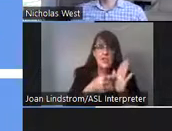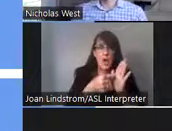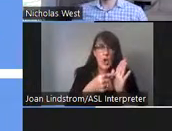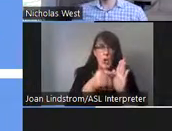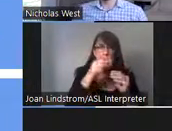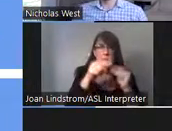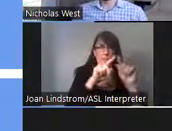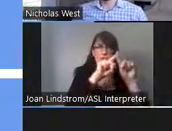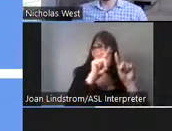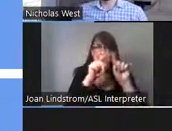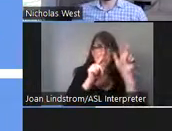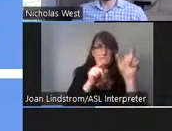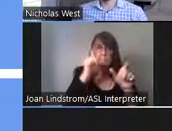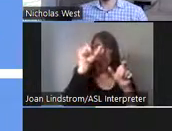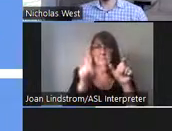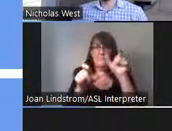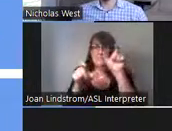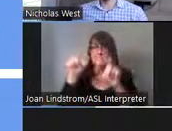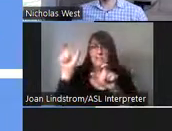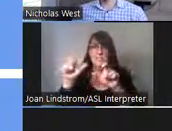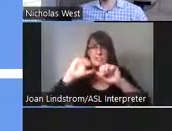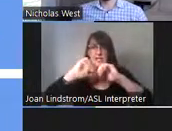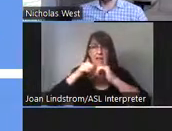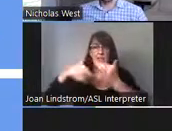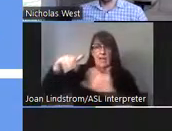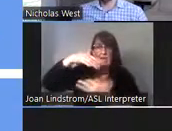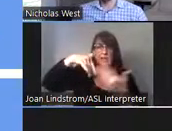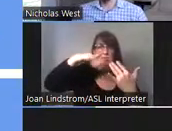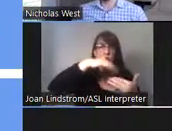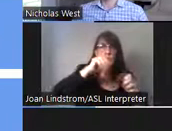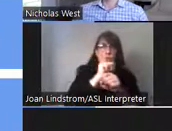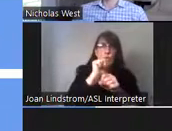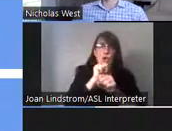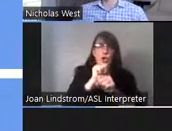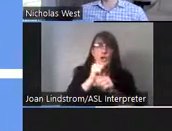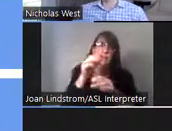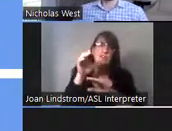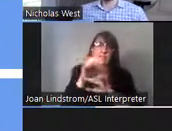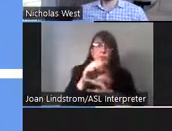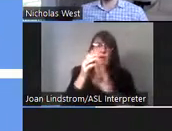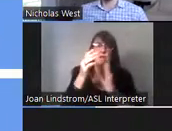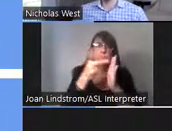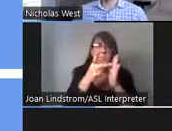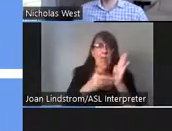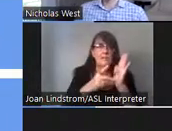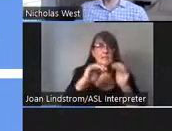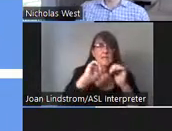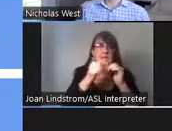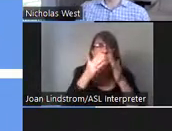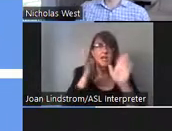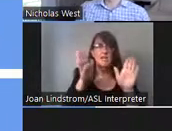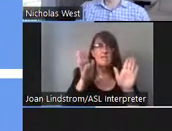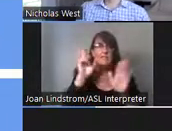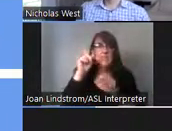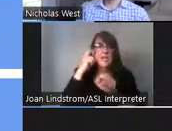the different tiers that I talked about earlier and how they interplay with the workforce policy and how GSA's implemented government-wide policy.